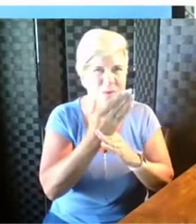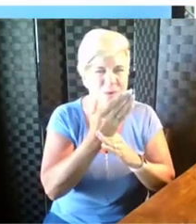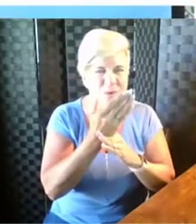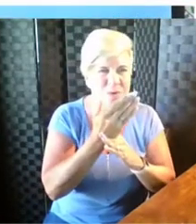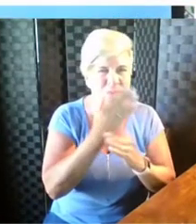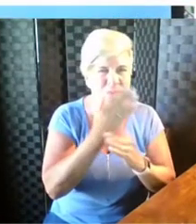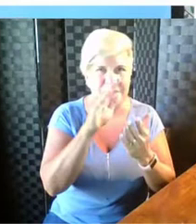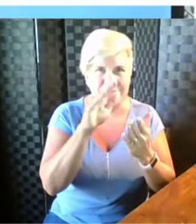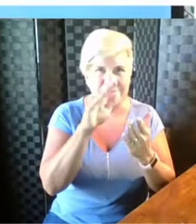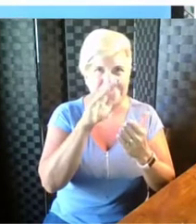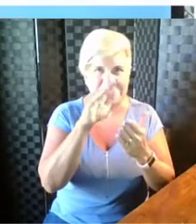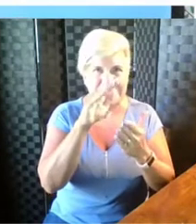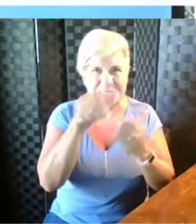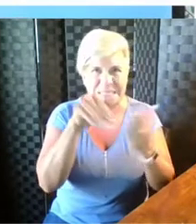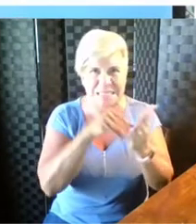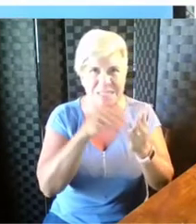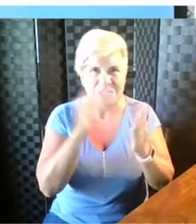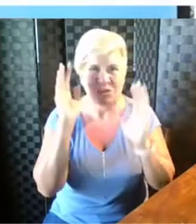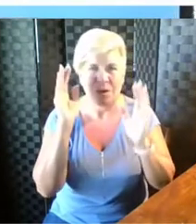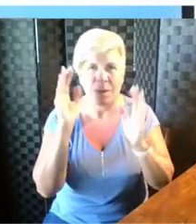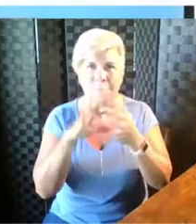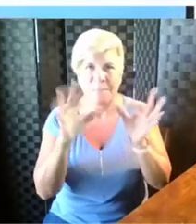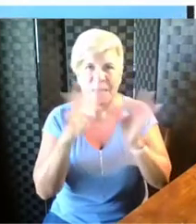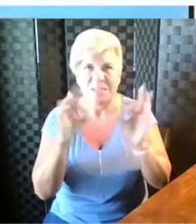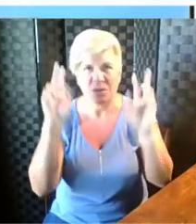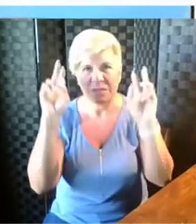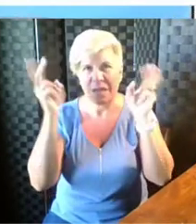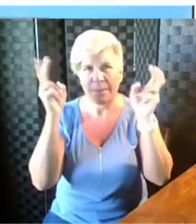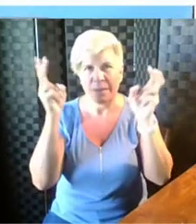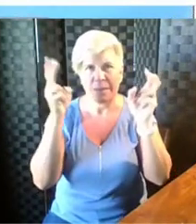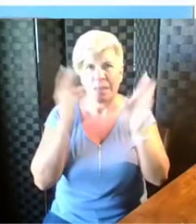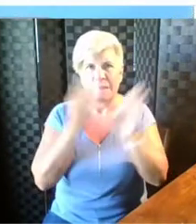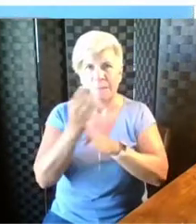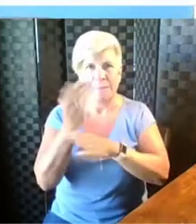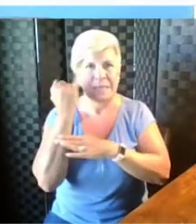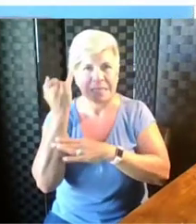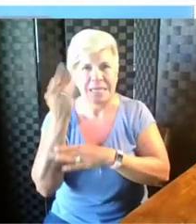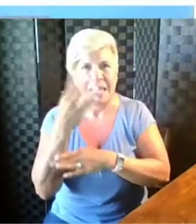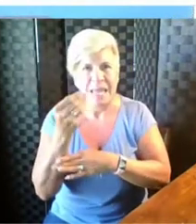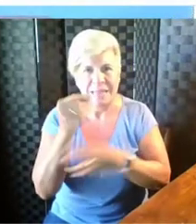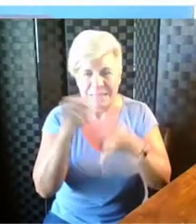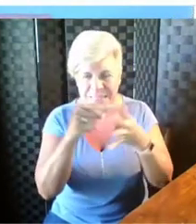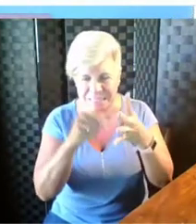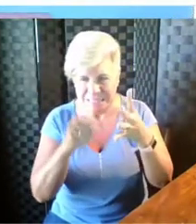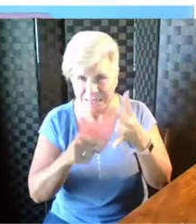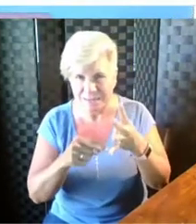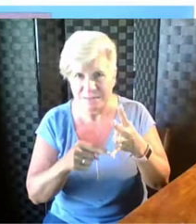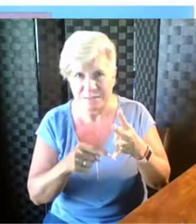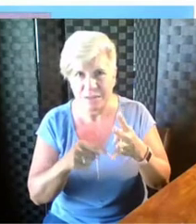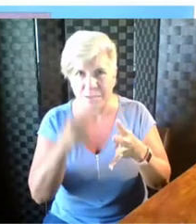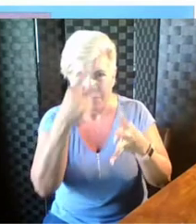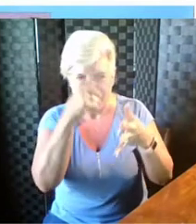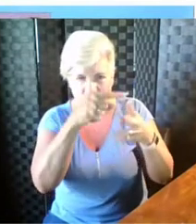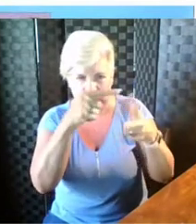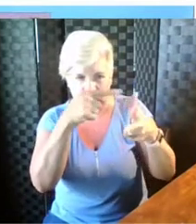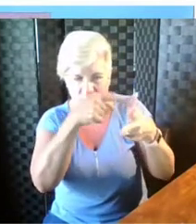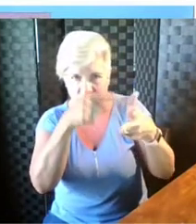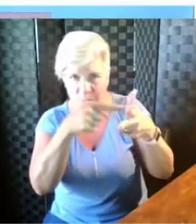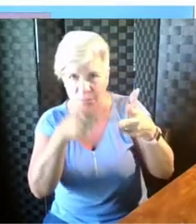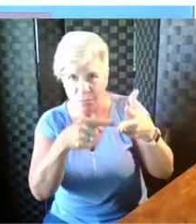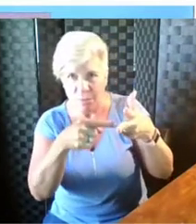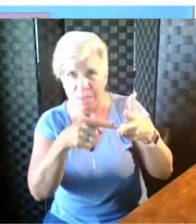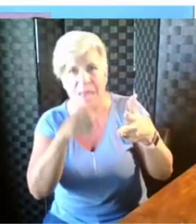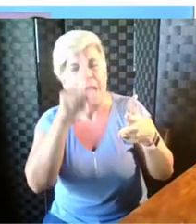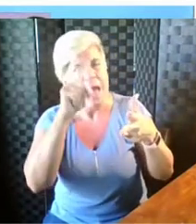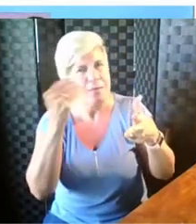the central message or the topic, the main idea and the key details. Those are three separate things, and we